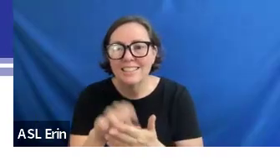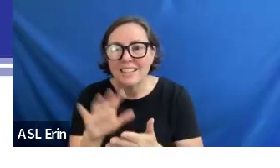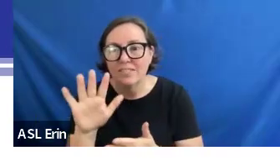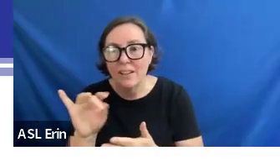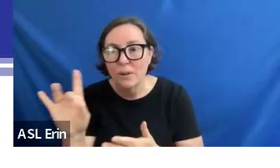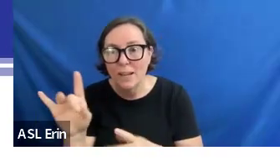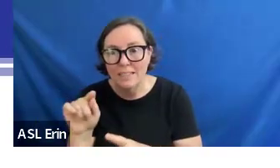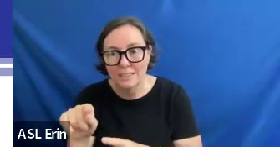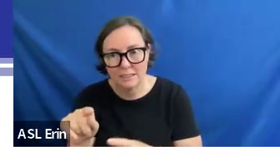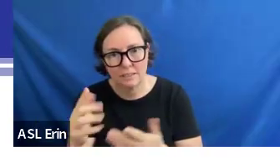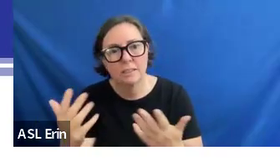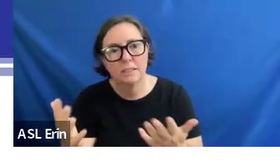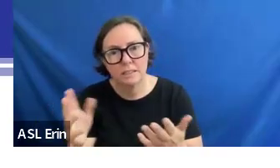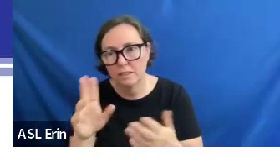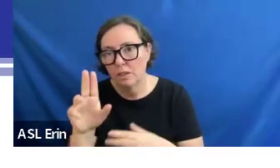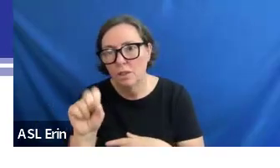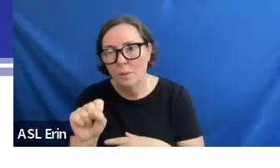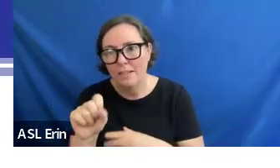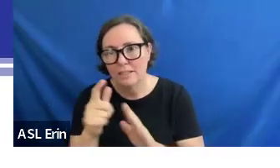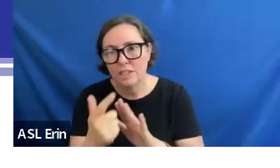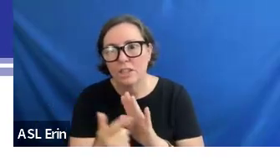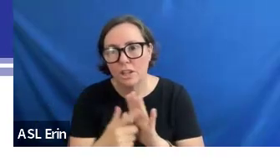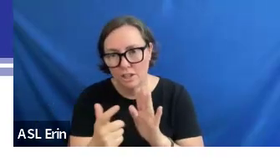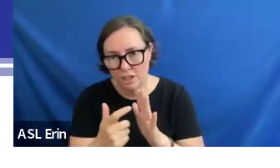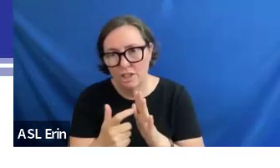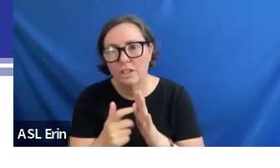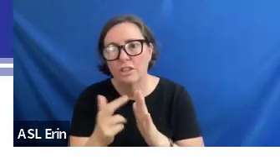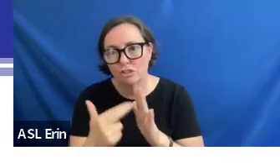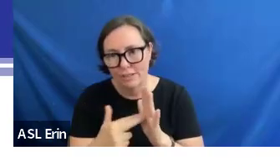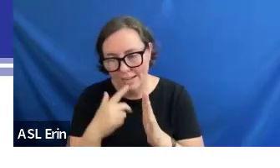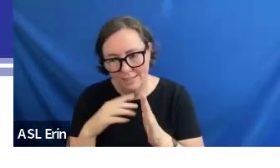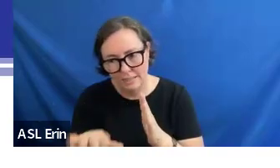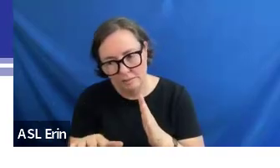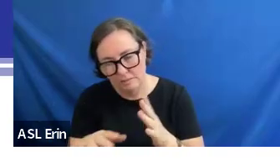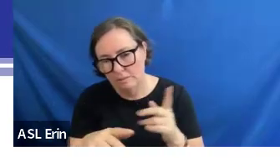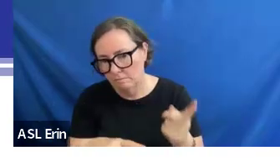508. That's a United States regulation that states that